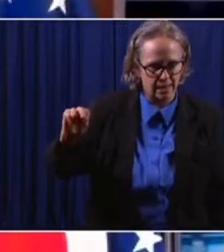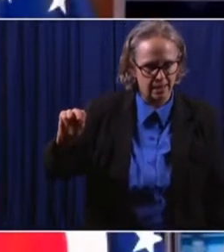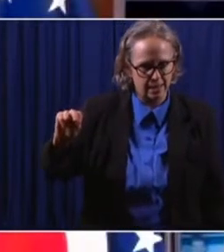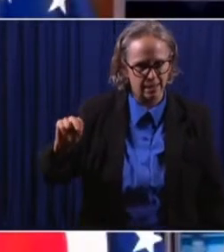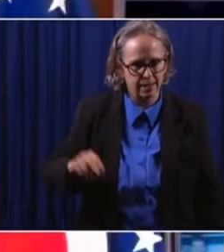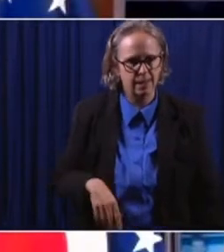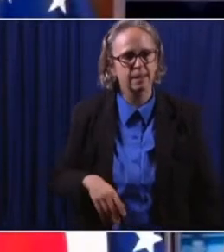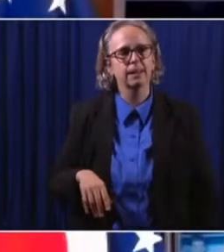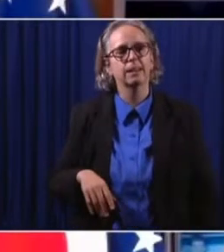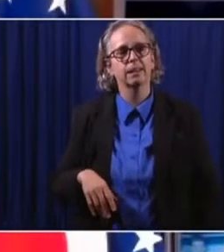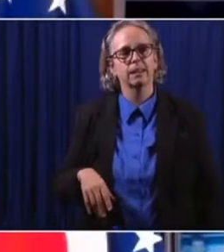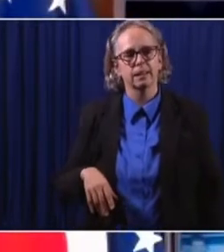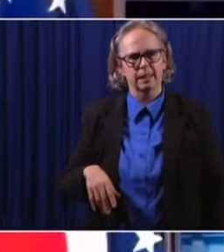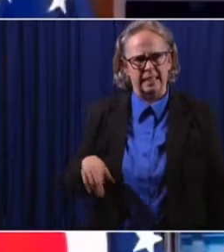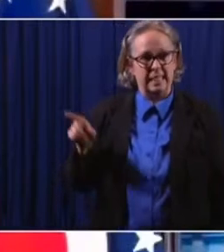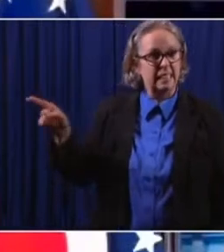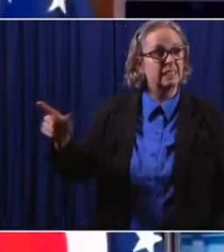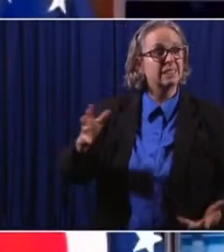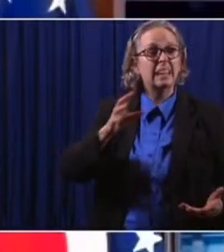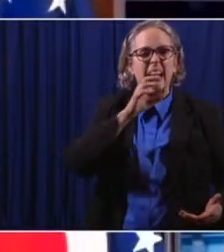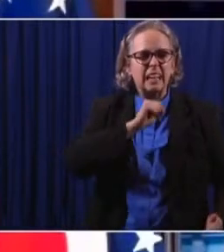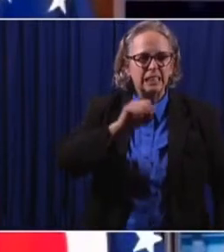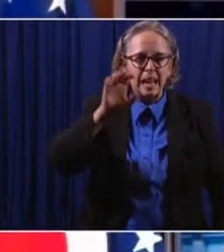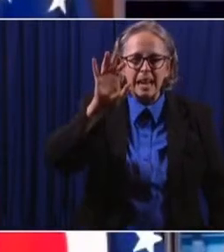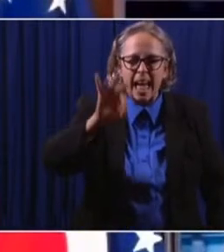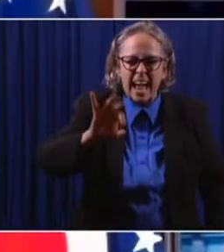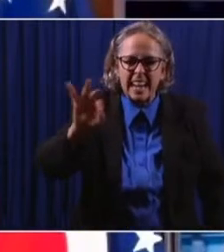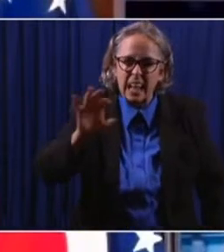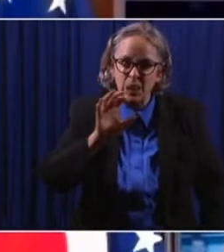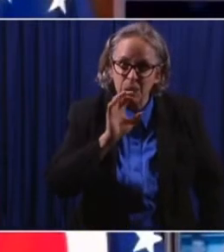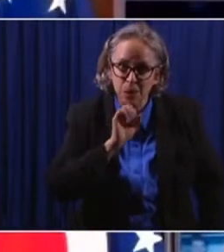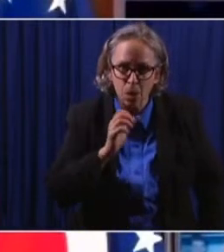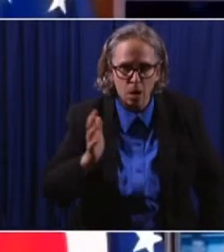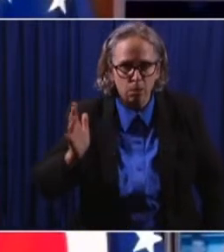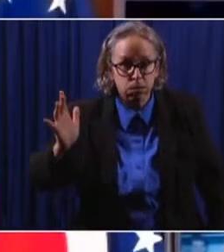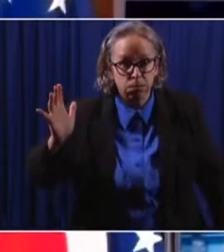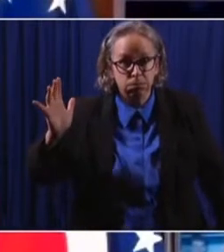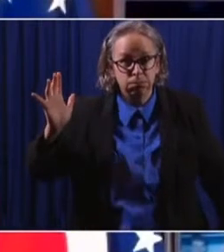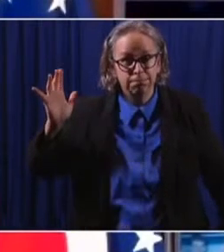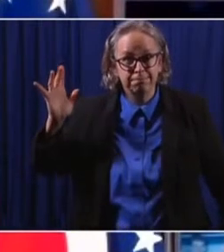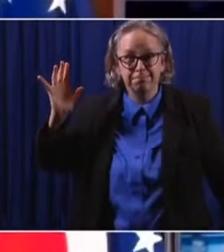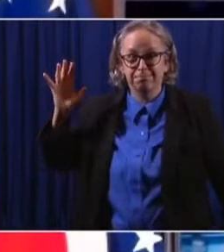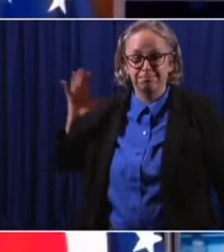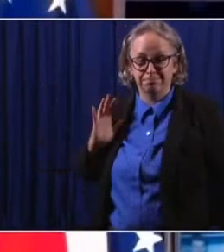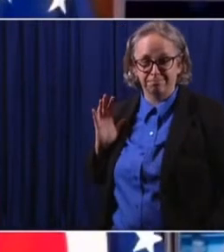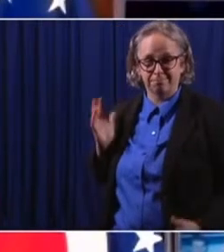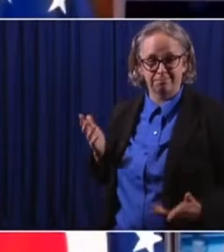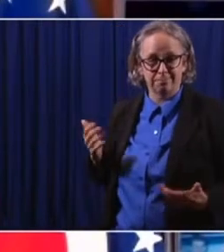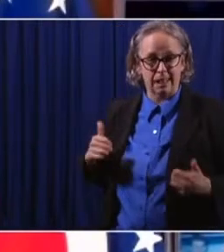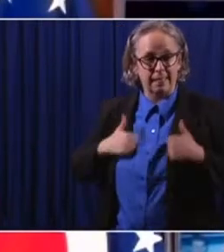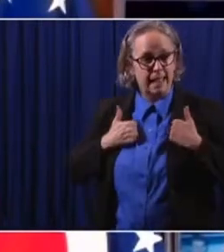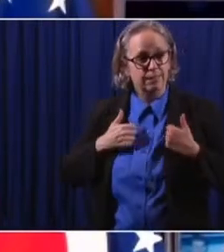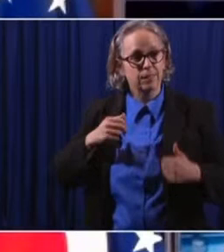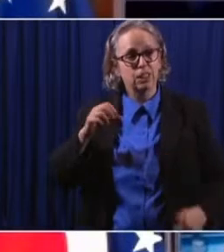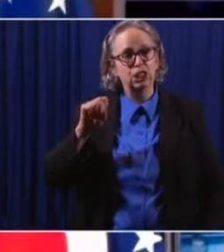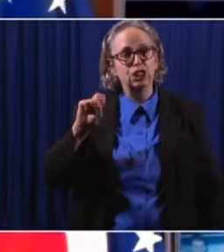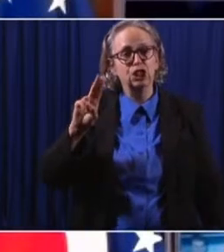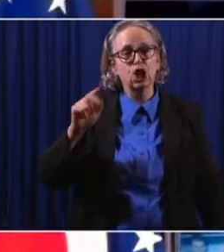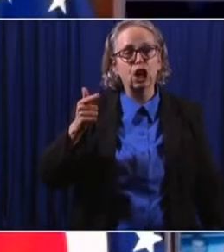He is a 99-year-old Jim Martin is, who lives in Sugar Creek Township, which is a green